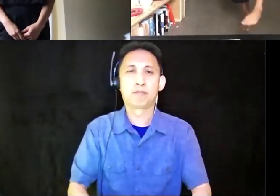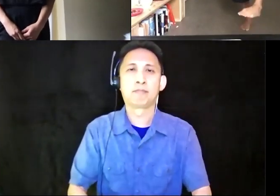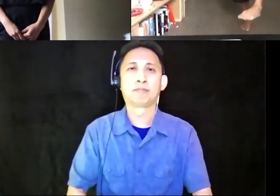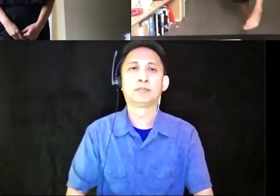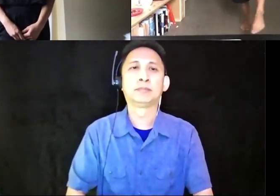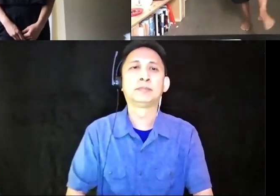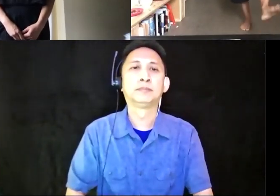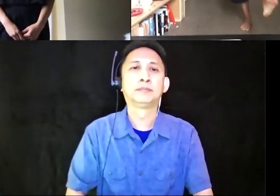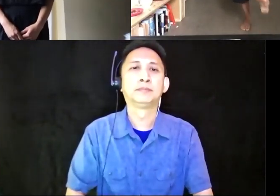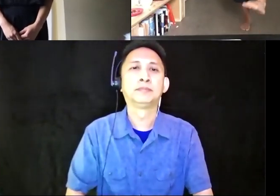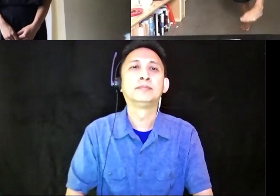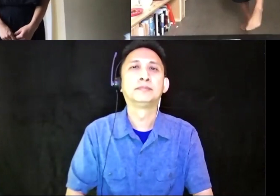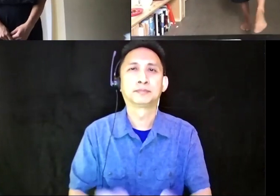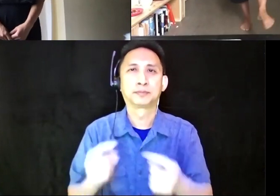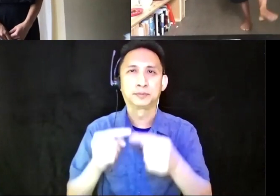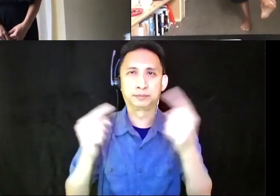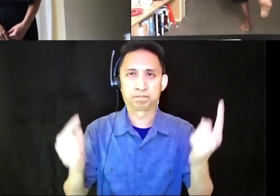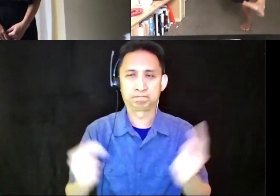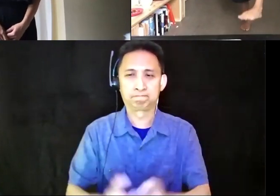And reverse.